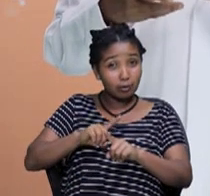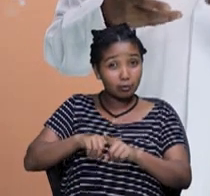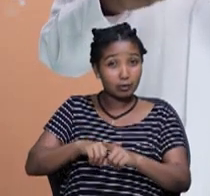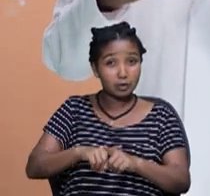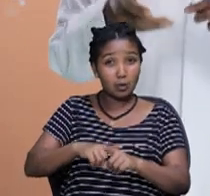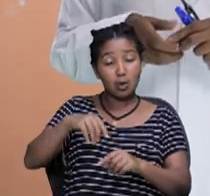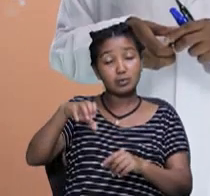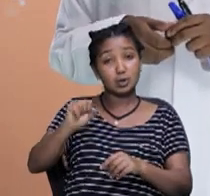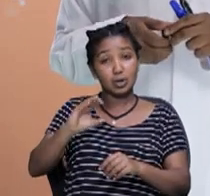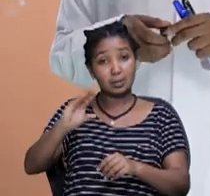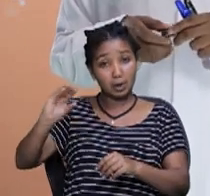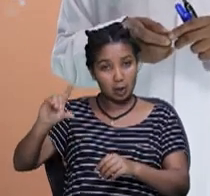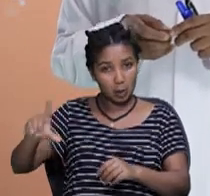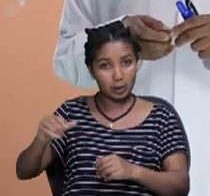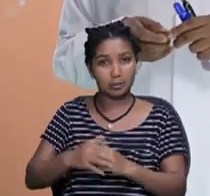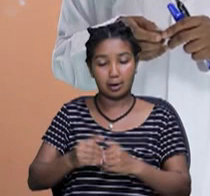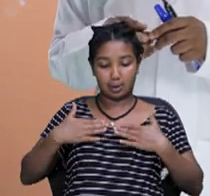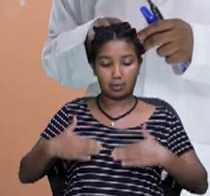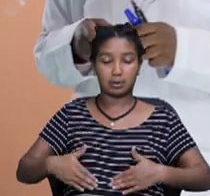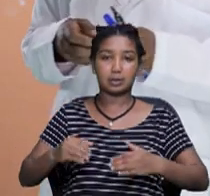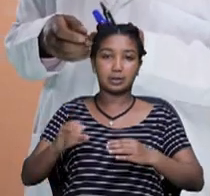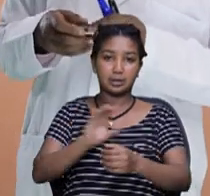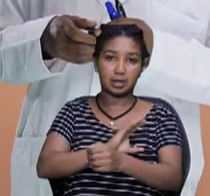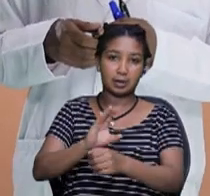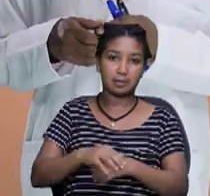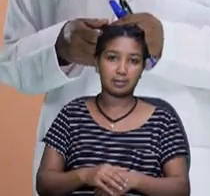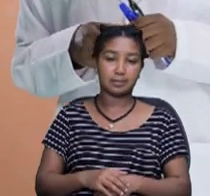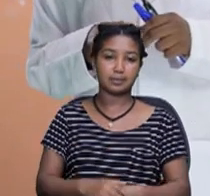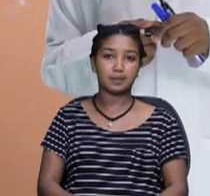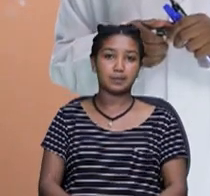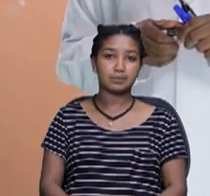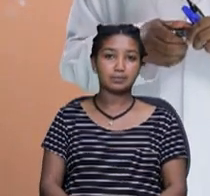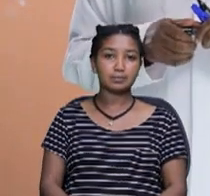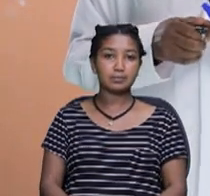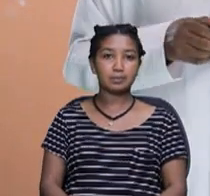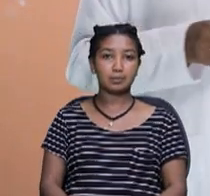of sodium and chlorine by the body cell, by kidney tubules.